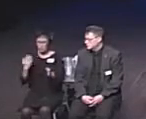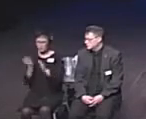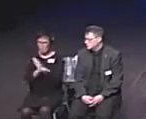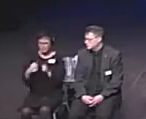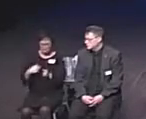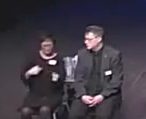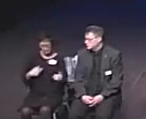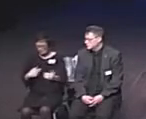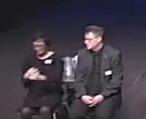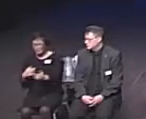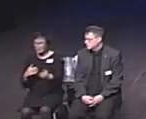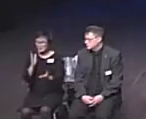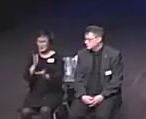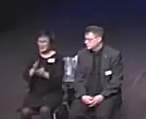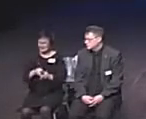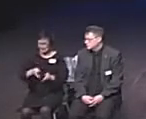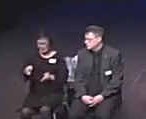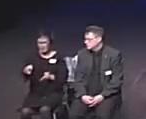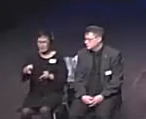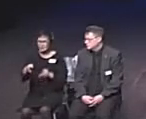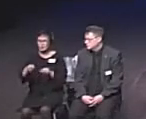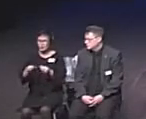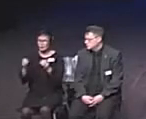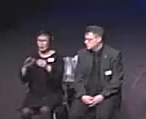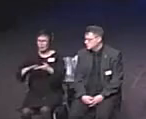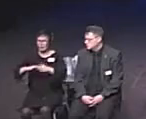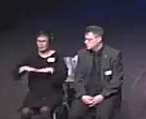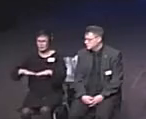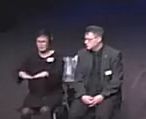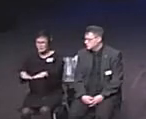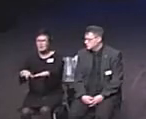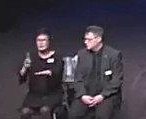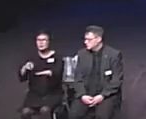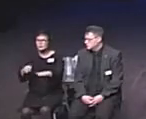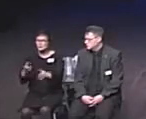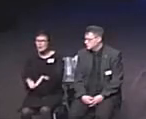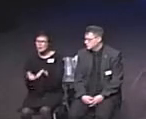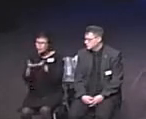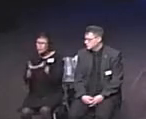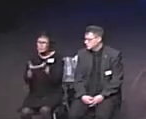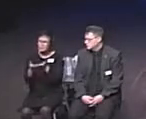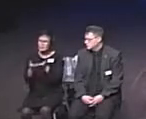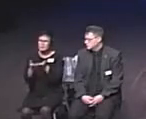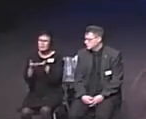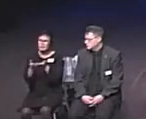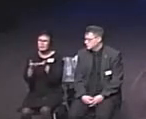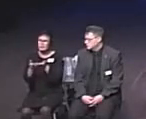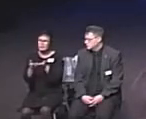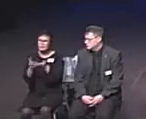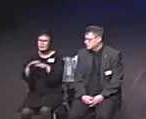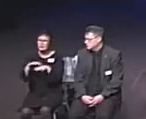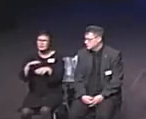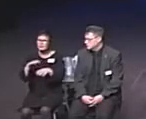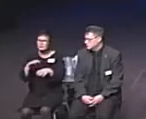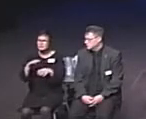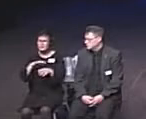And the middle line is tactile, and this road also helps to take down all the